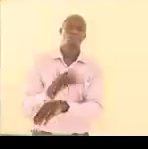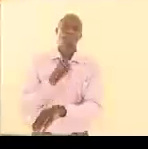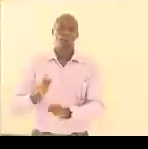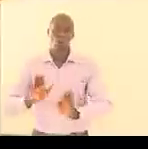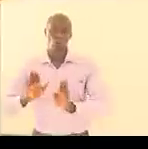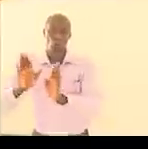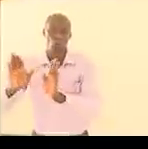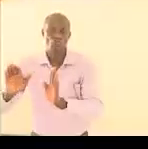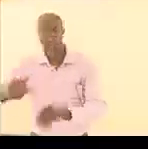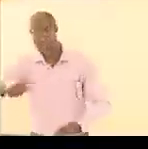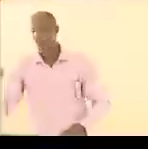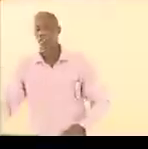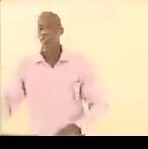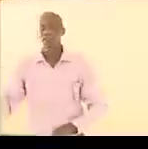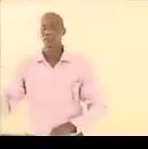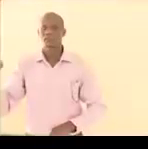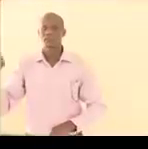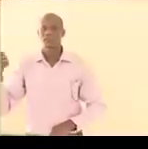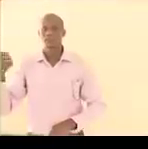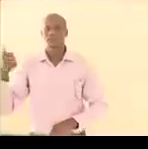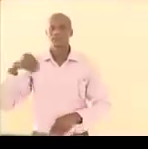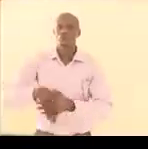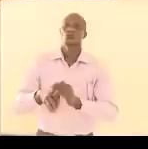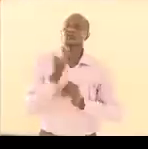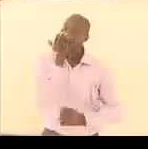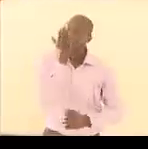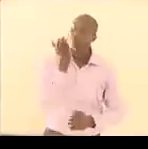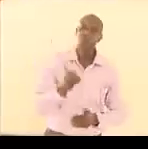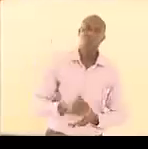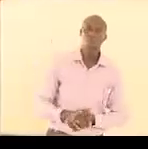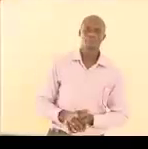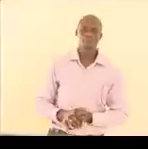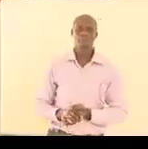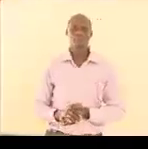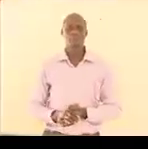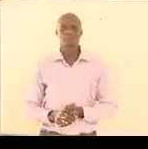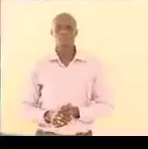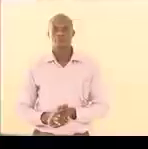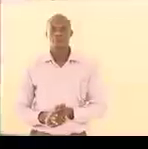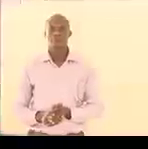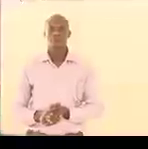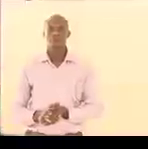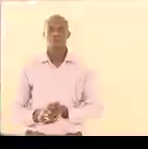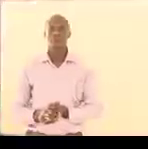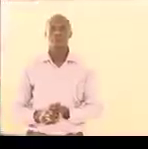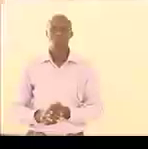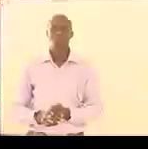Abuja and push the rest of you to Suleja and Abaji.